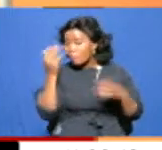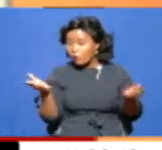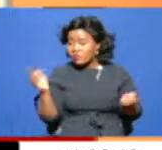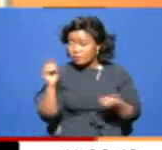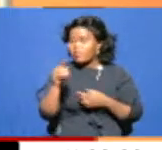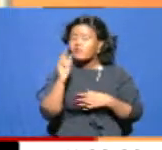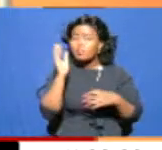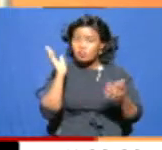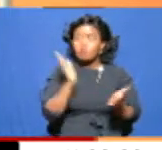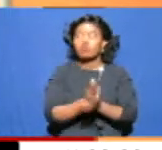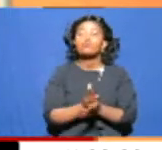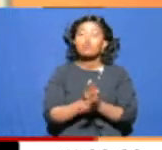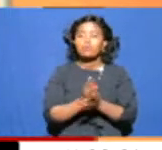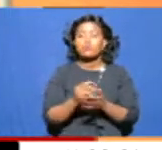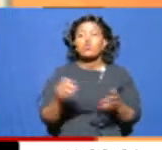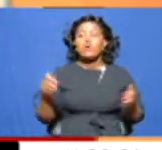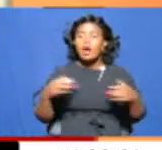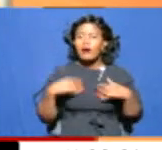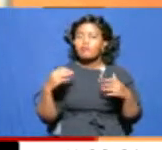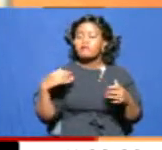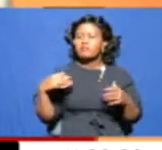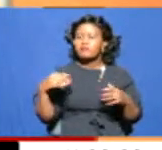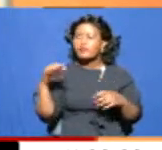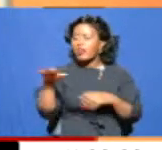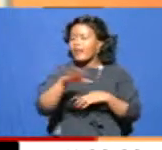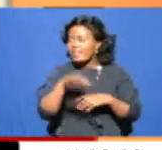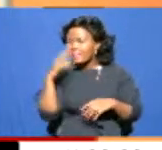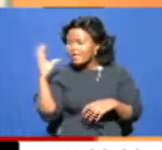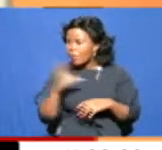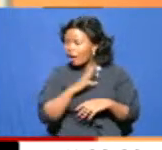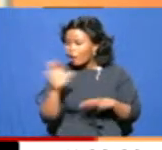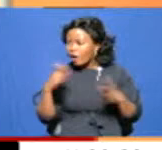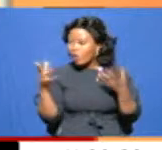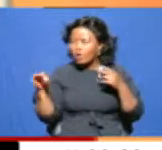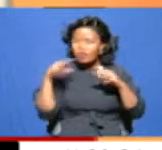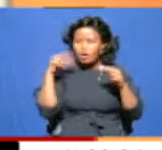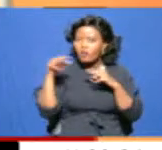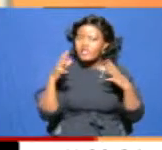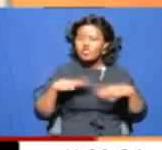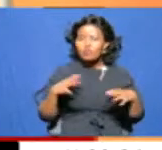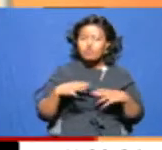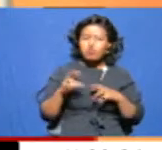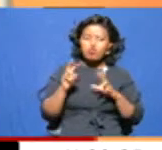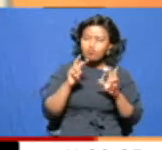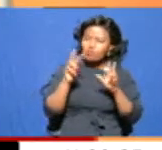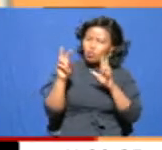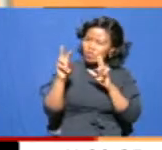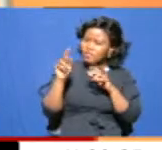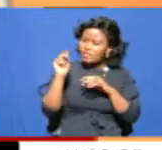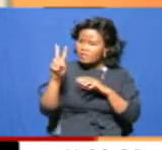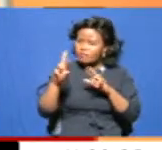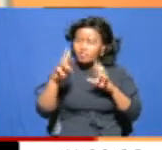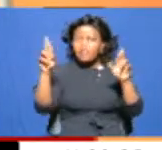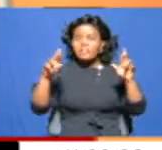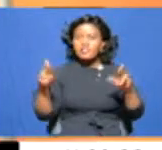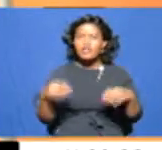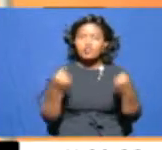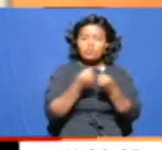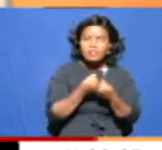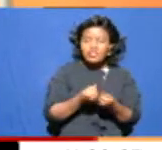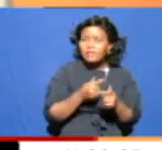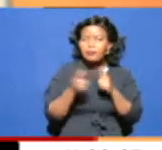you'll find entertainment joints filled with people watching an international game, but where is the energy when it comes to local leagues? Is that the case?